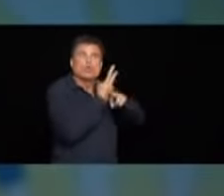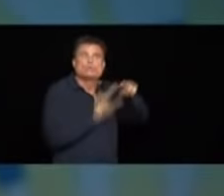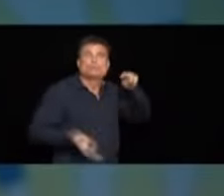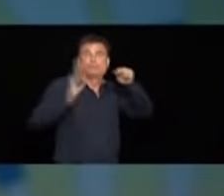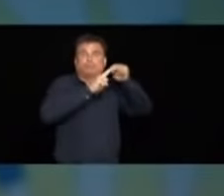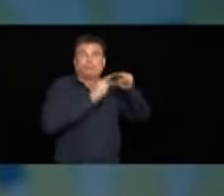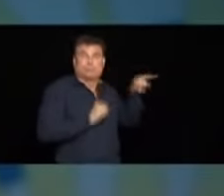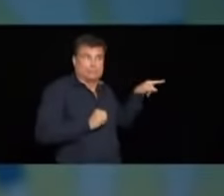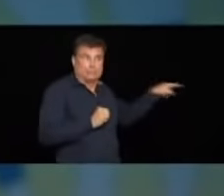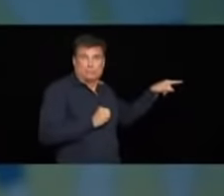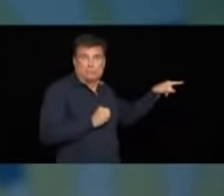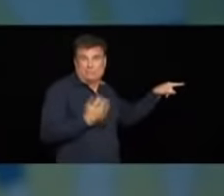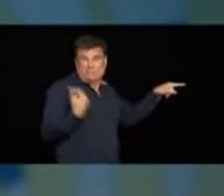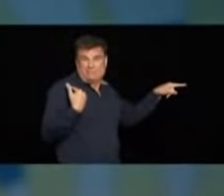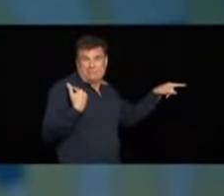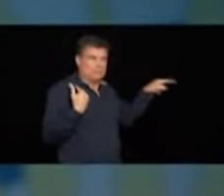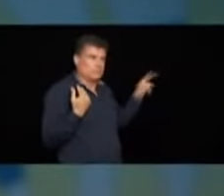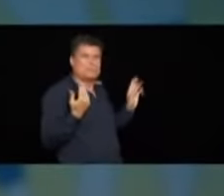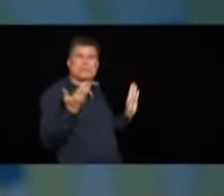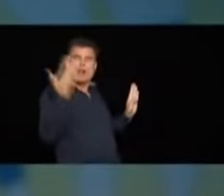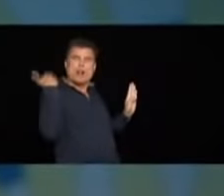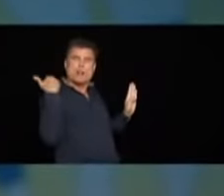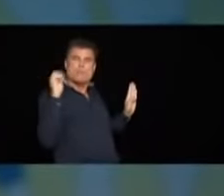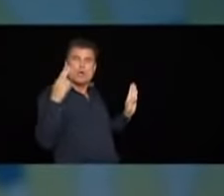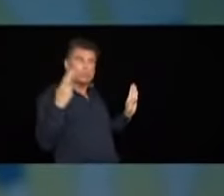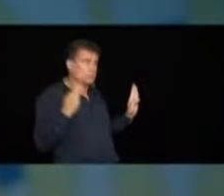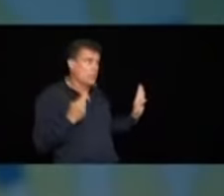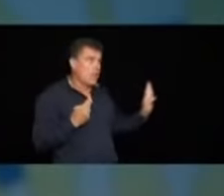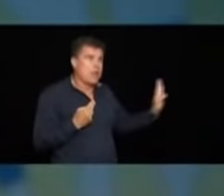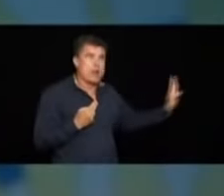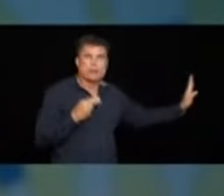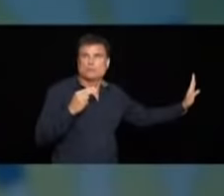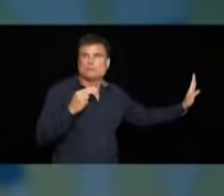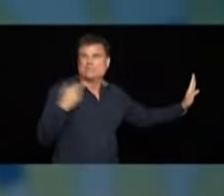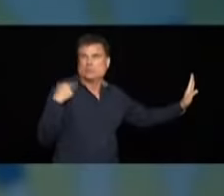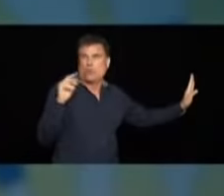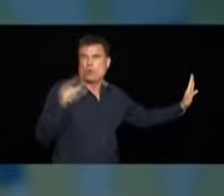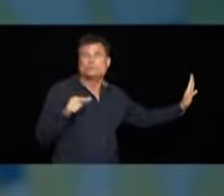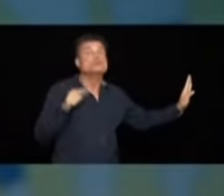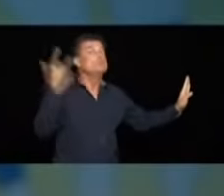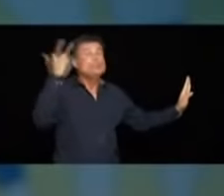social interactions where it has been spread amongst social networks.